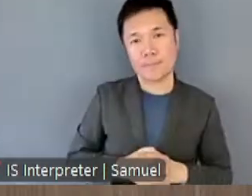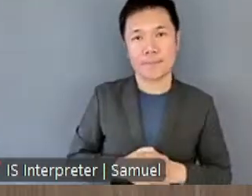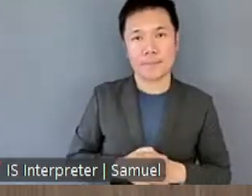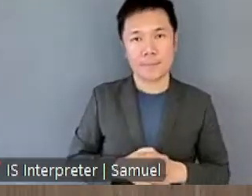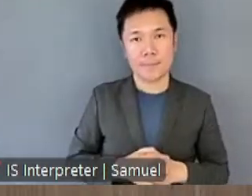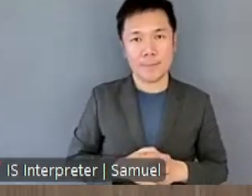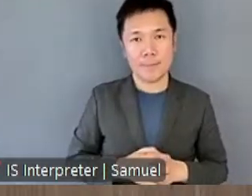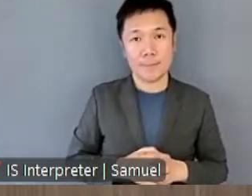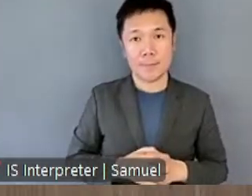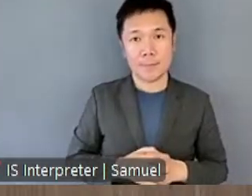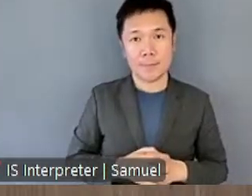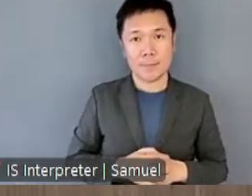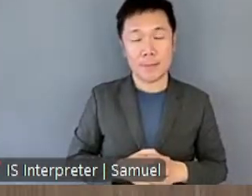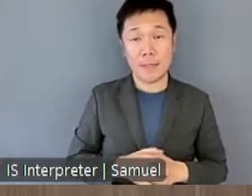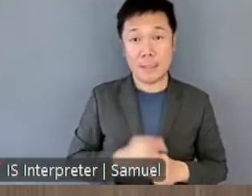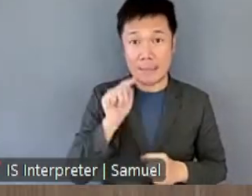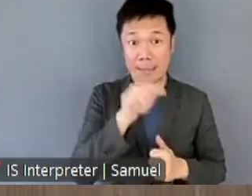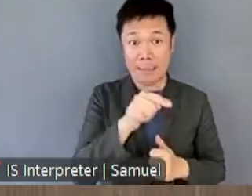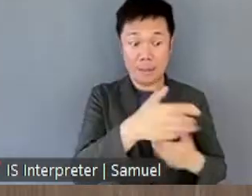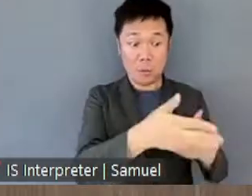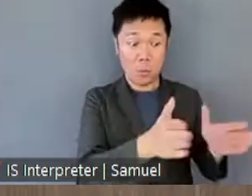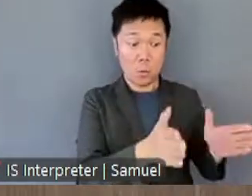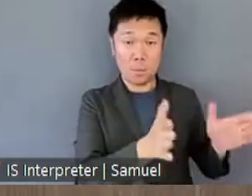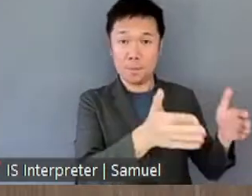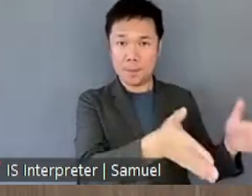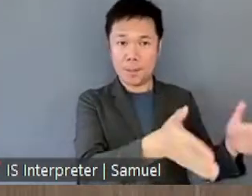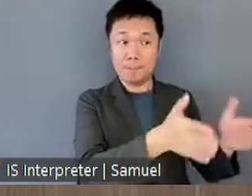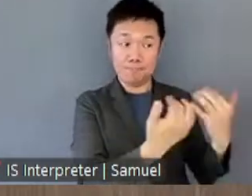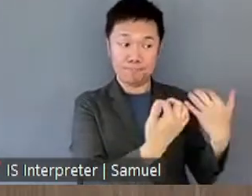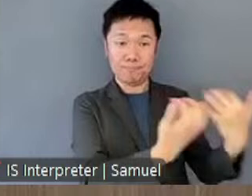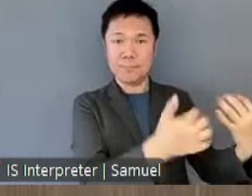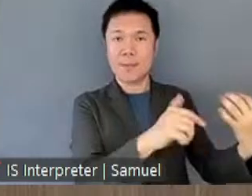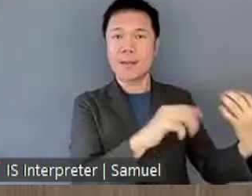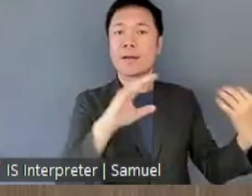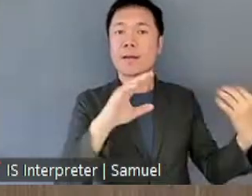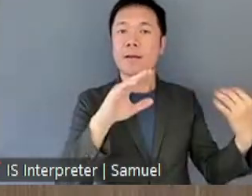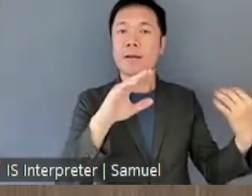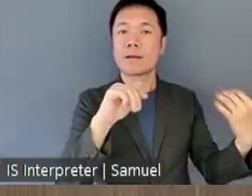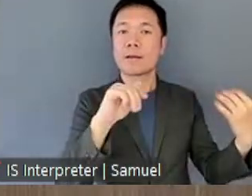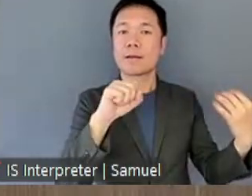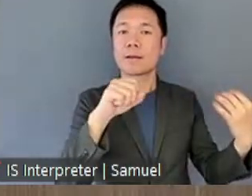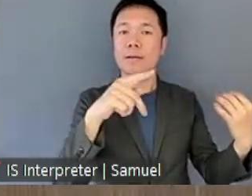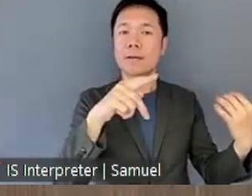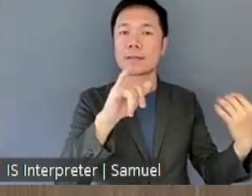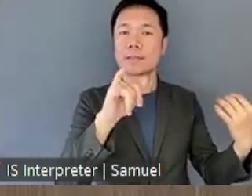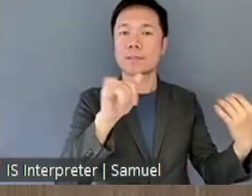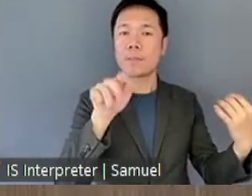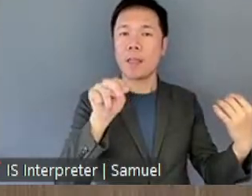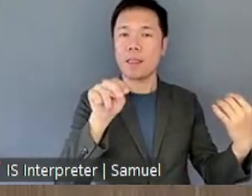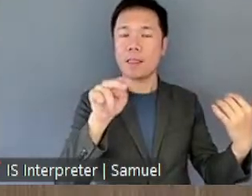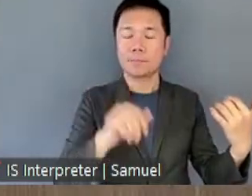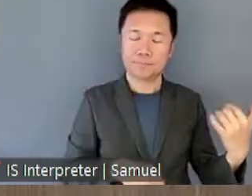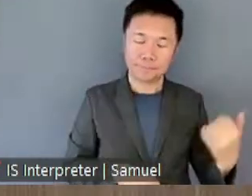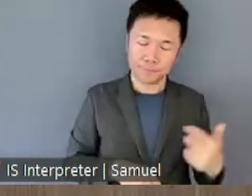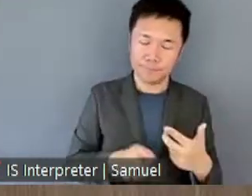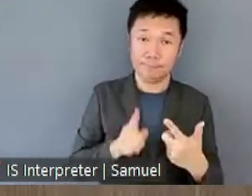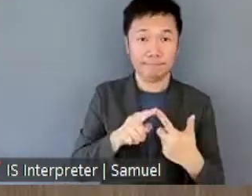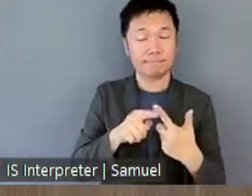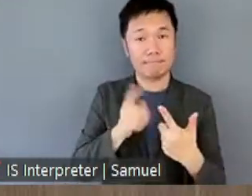will be held at the Caspian Room. The second event is organized by the